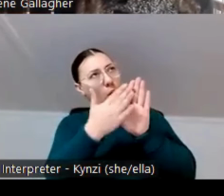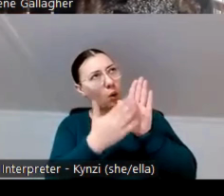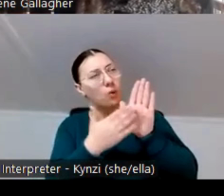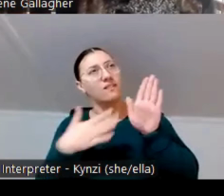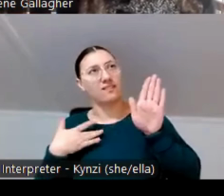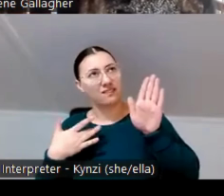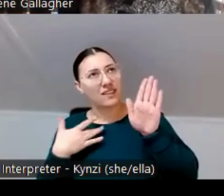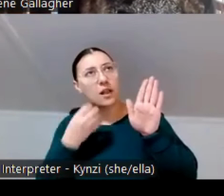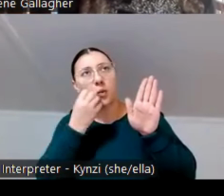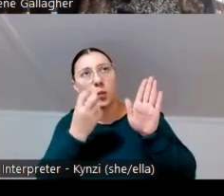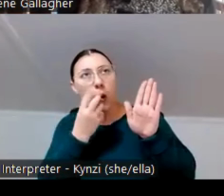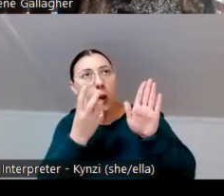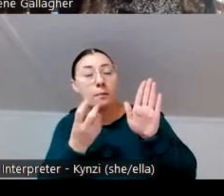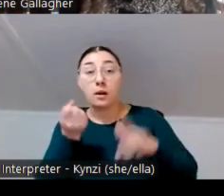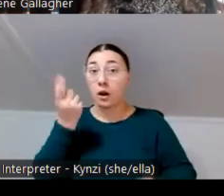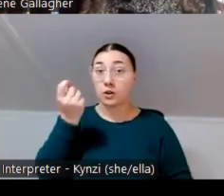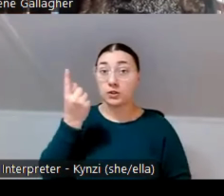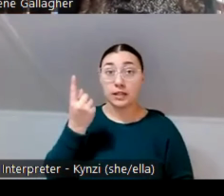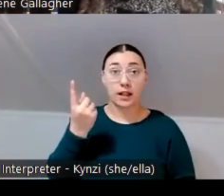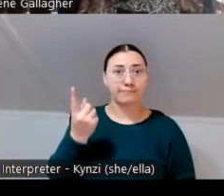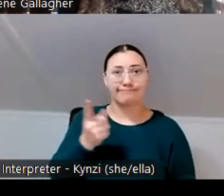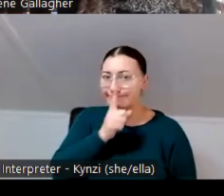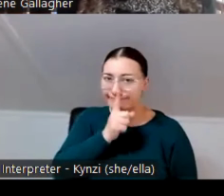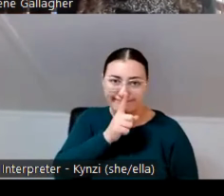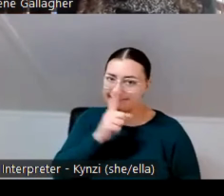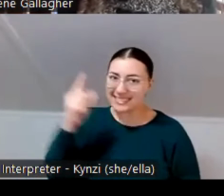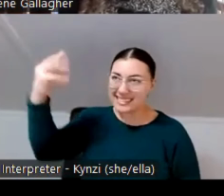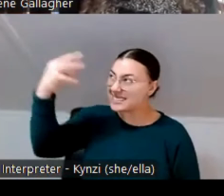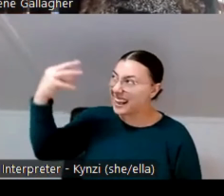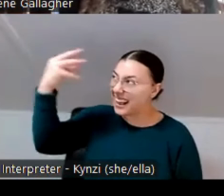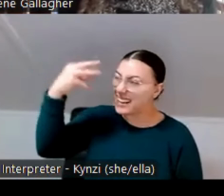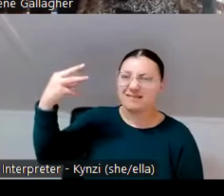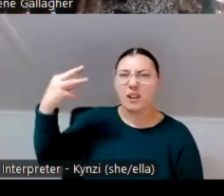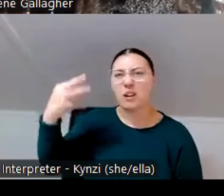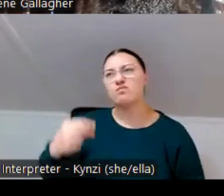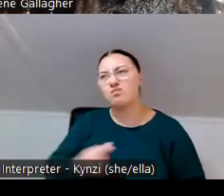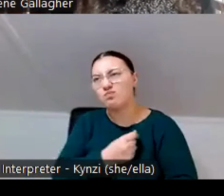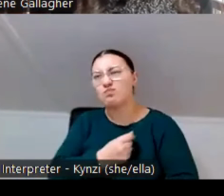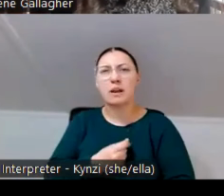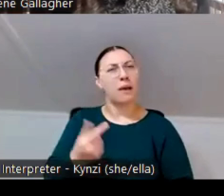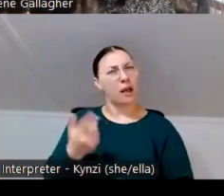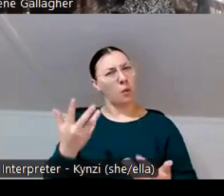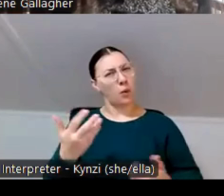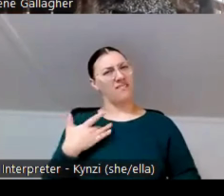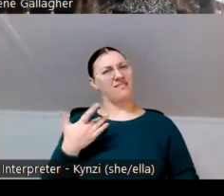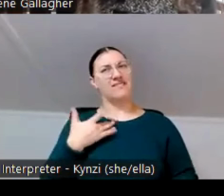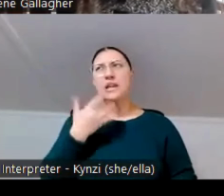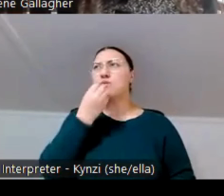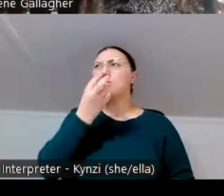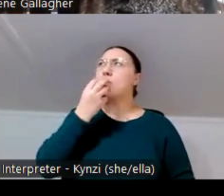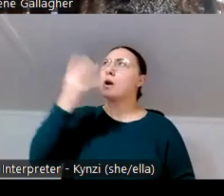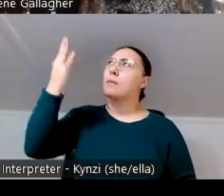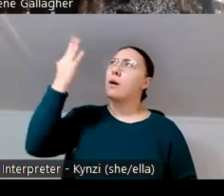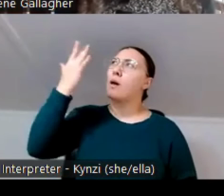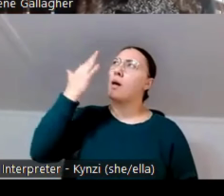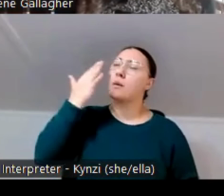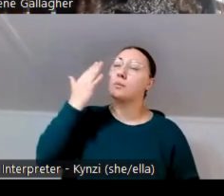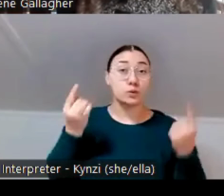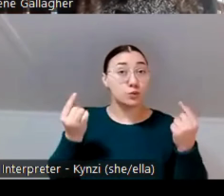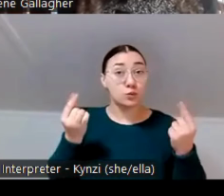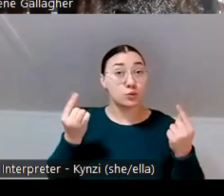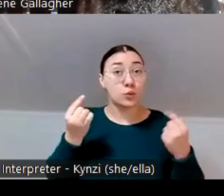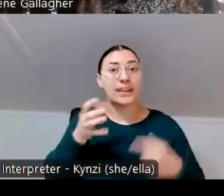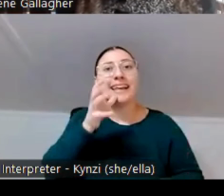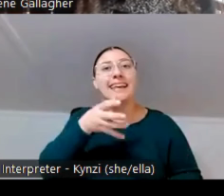sunny day, but you still want to experience what it might feel like to be in the sun, you could use a warm heating pad